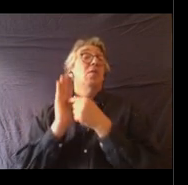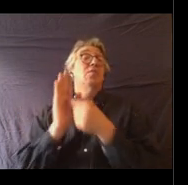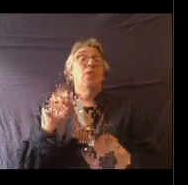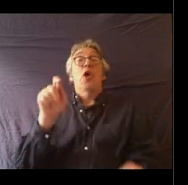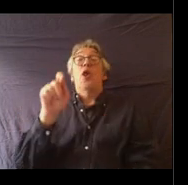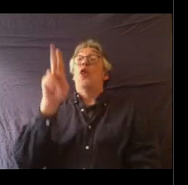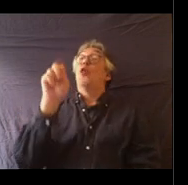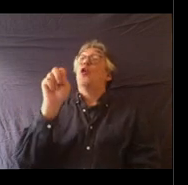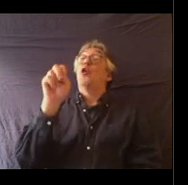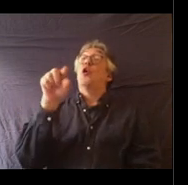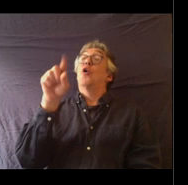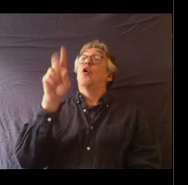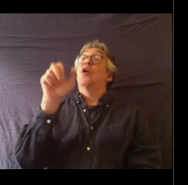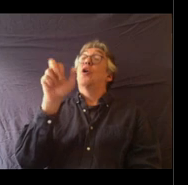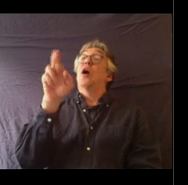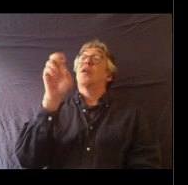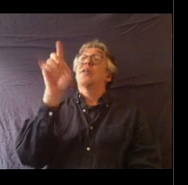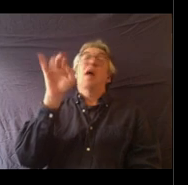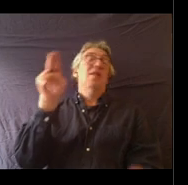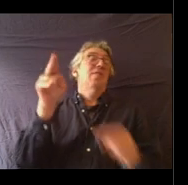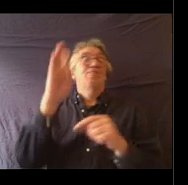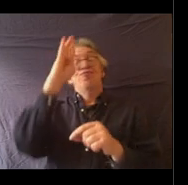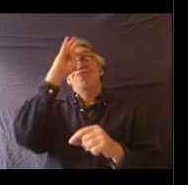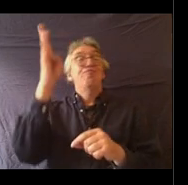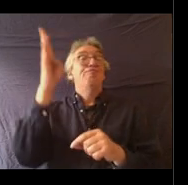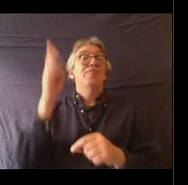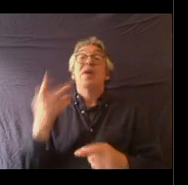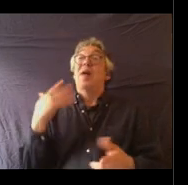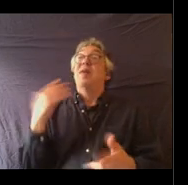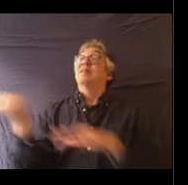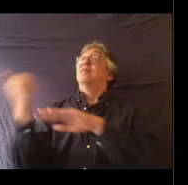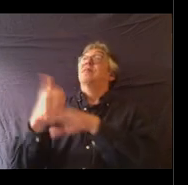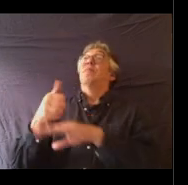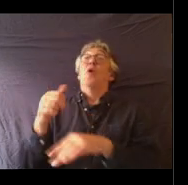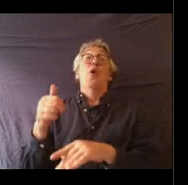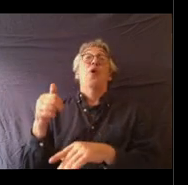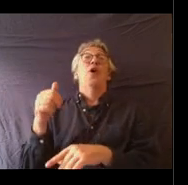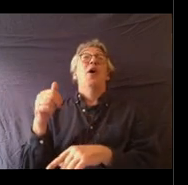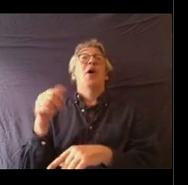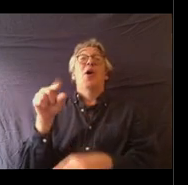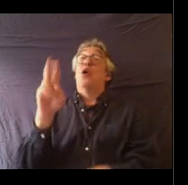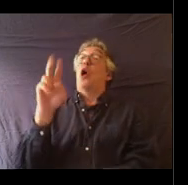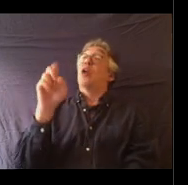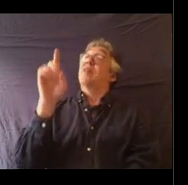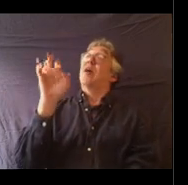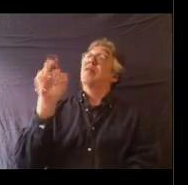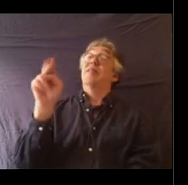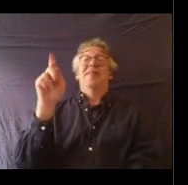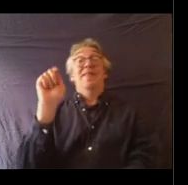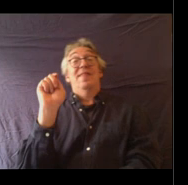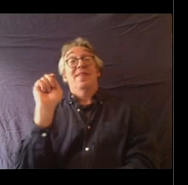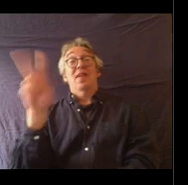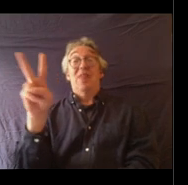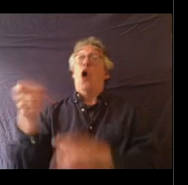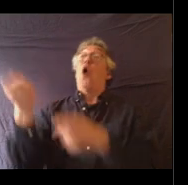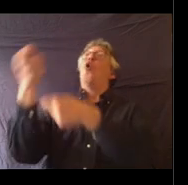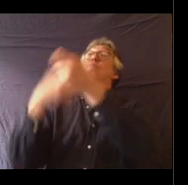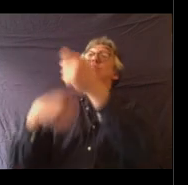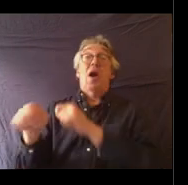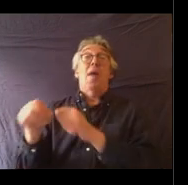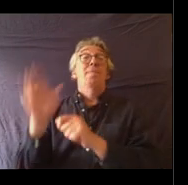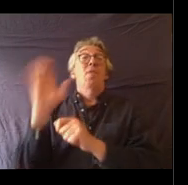decide to have the Guardian TV, and they become an audiovisual media service provider. Therefore,